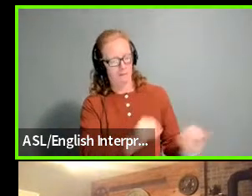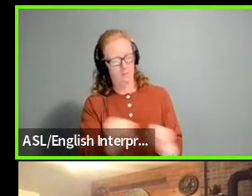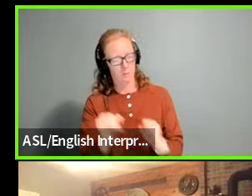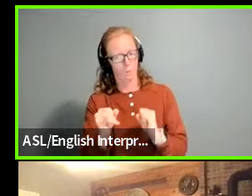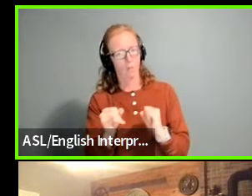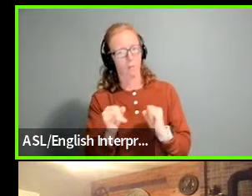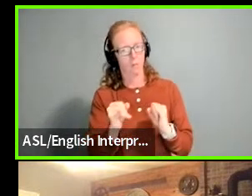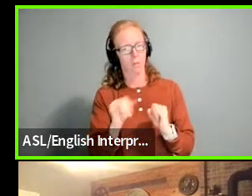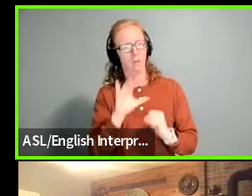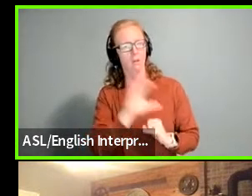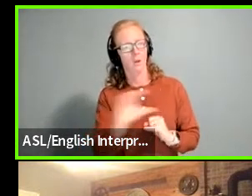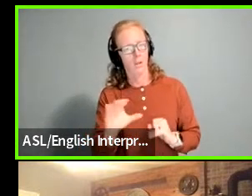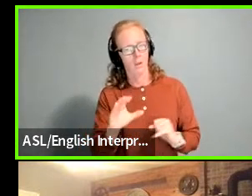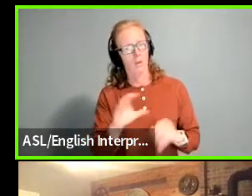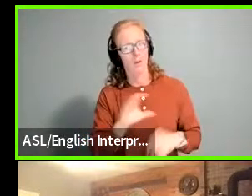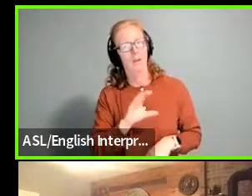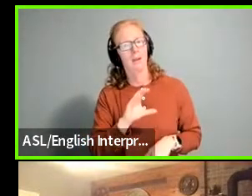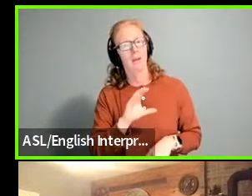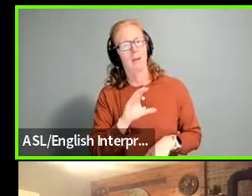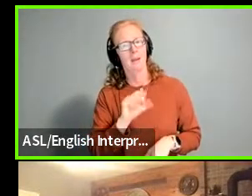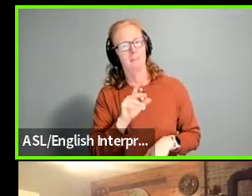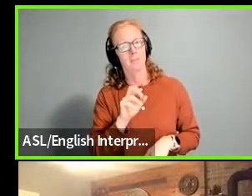individual Clark County commissioners